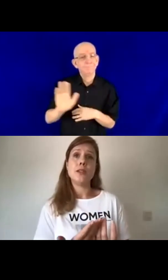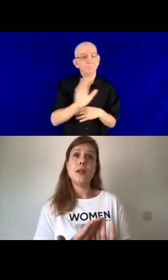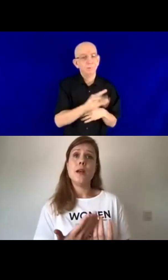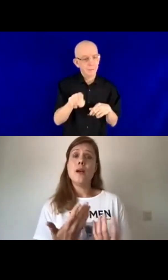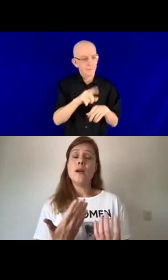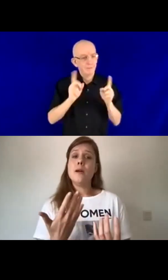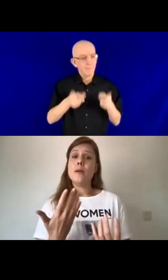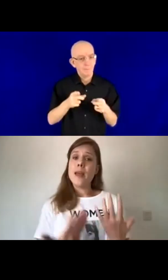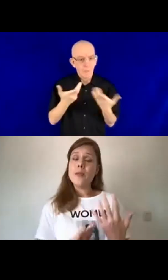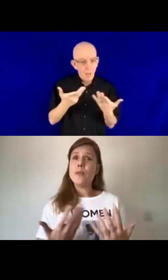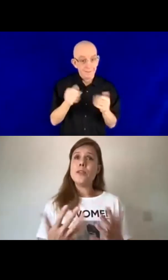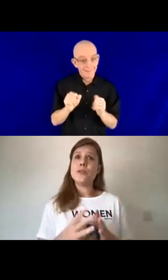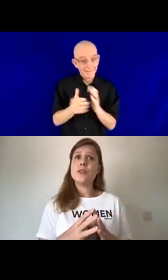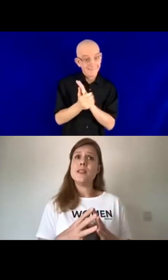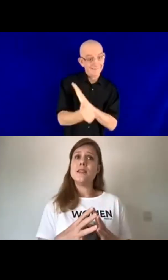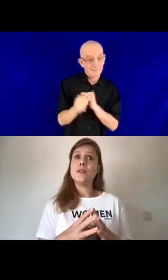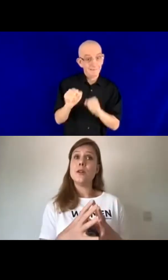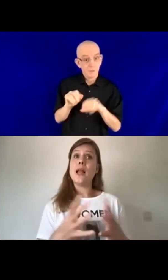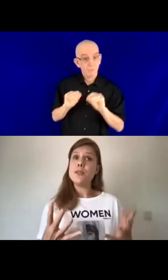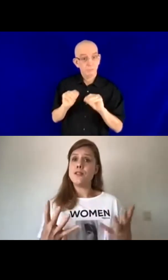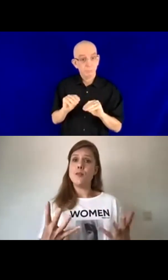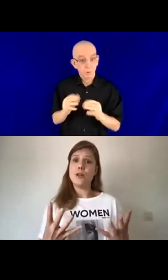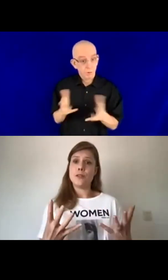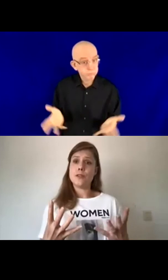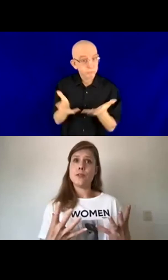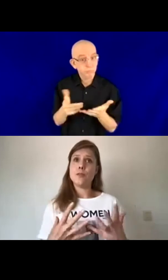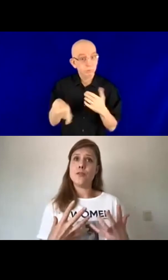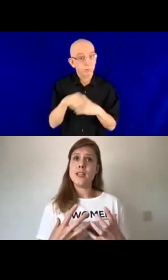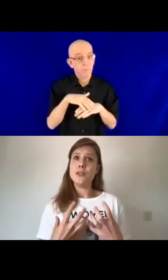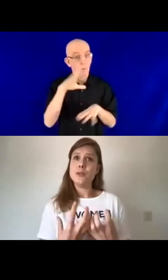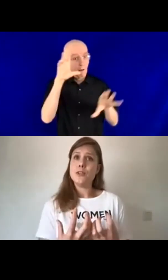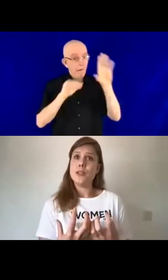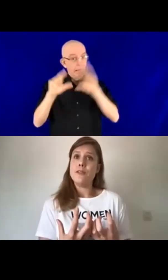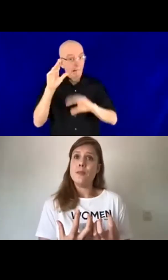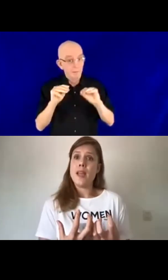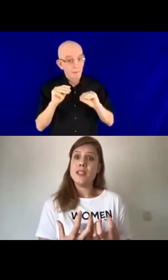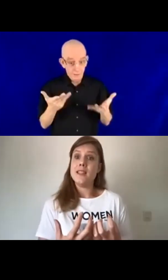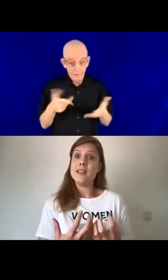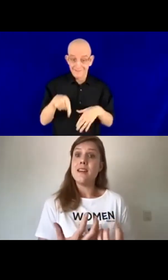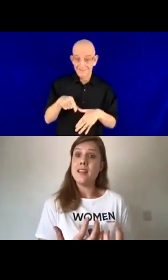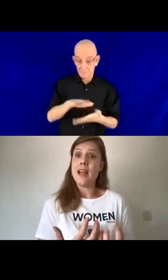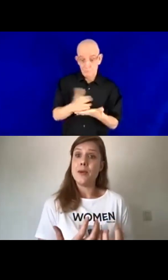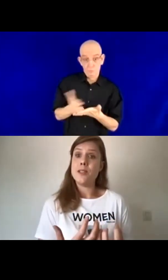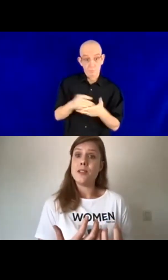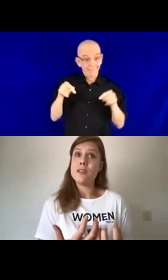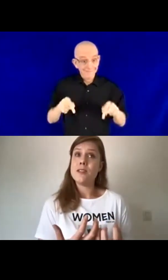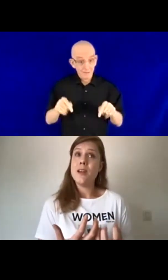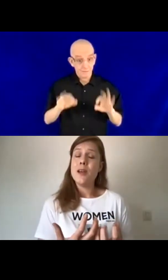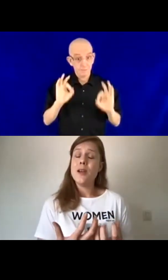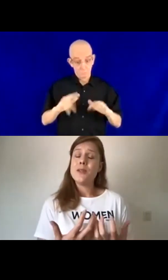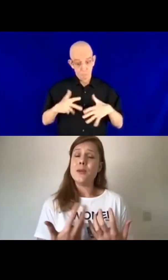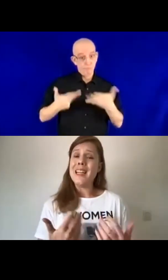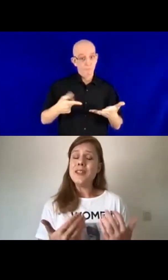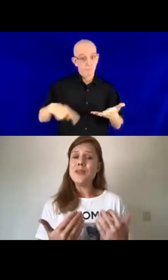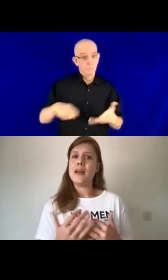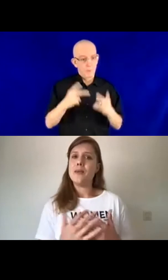information. Or maybe we should consider collaborative models of providing crucial information in signed languages.